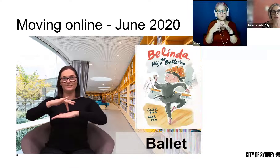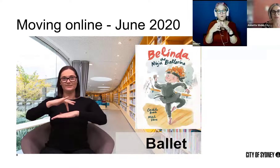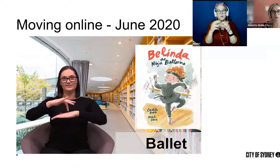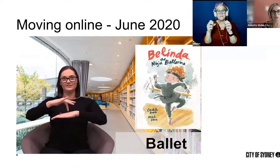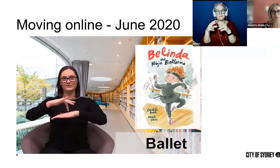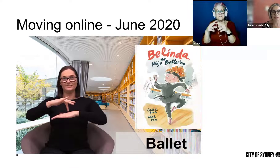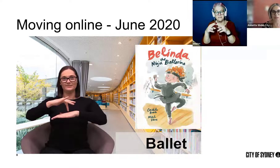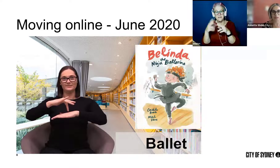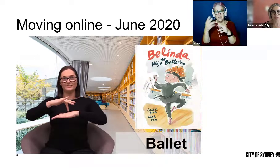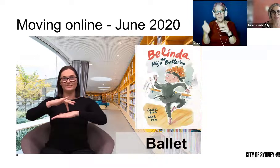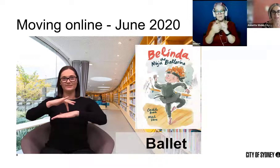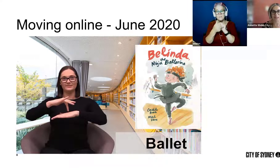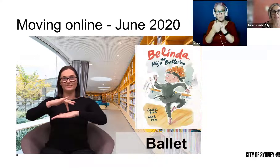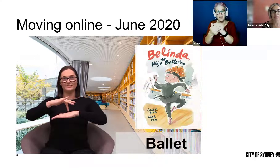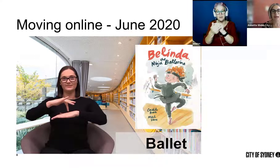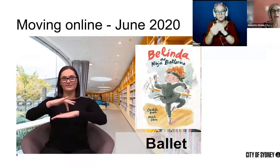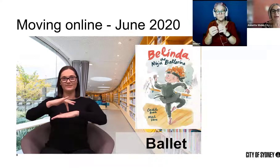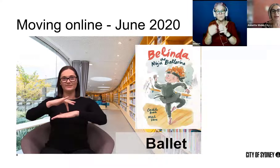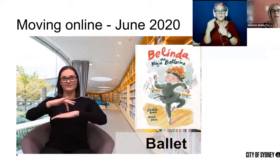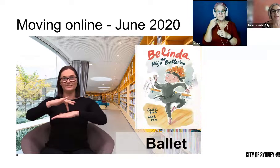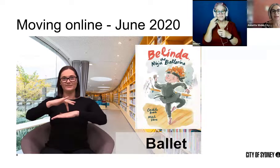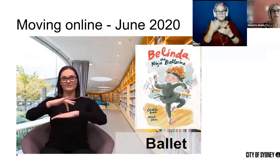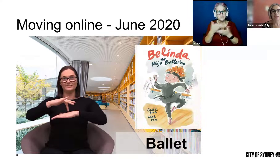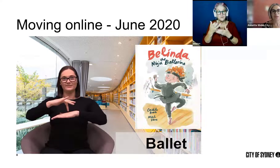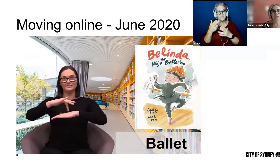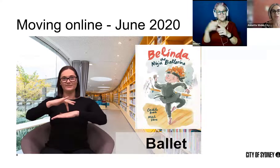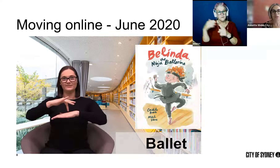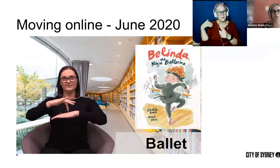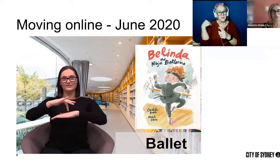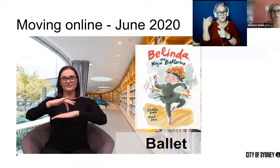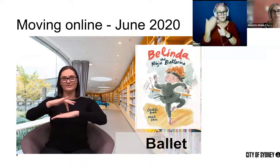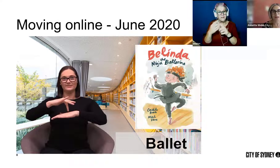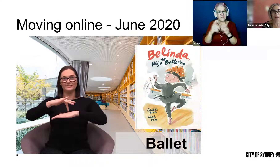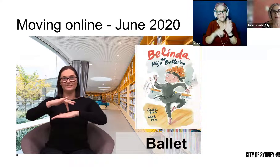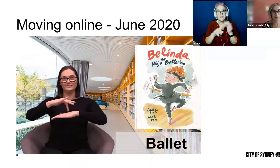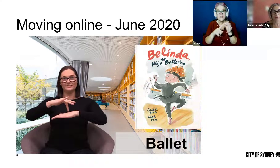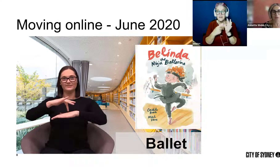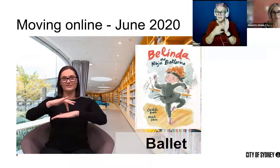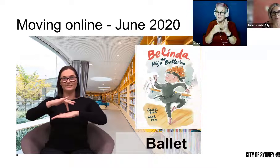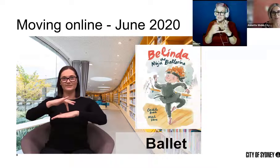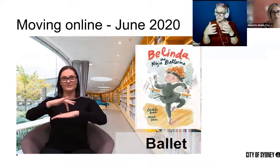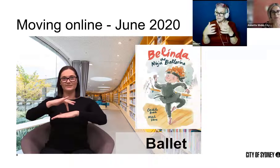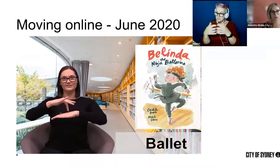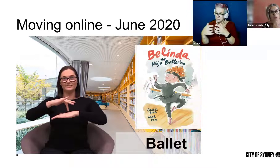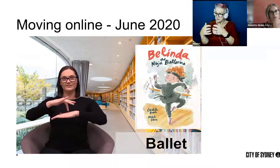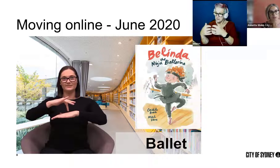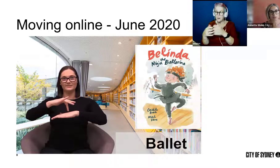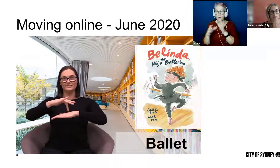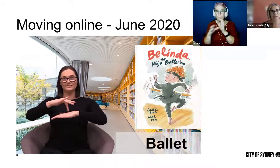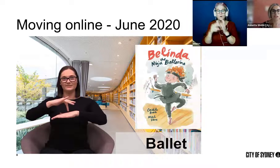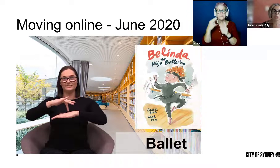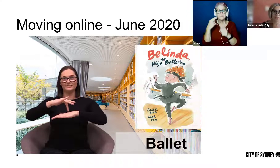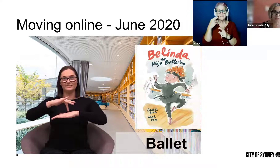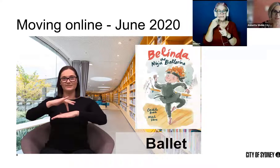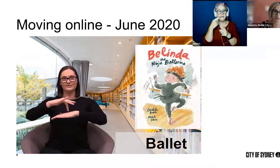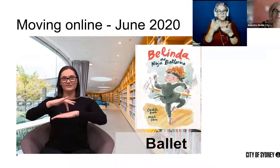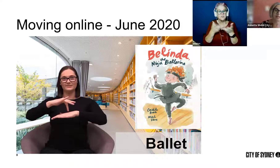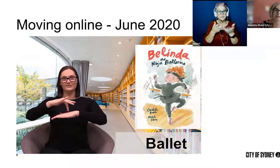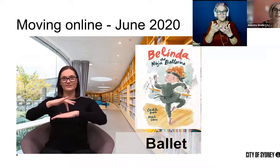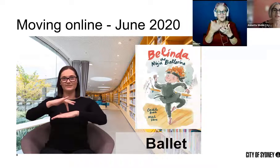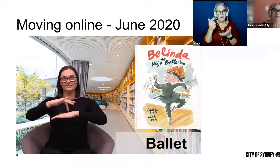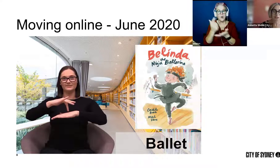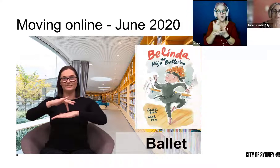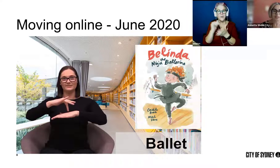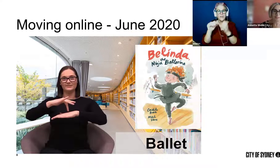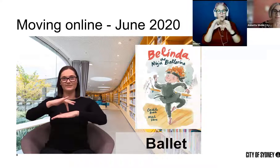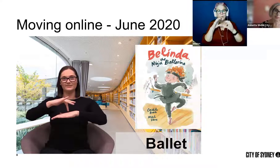Deaf Services for several years, and Deaf Services have, because so much of their communication is in